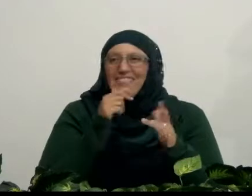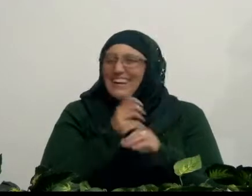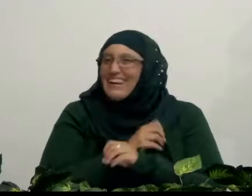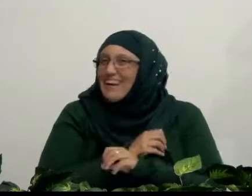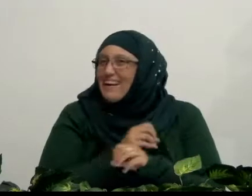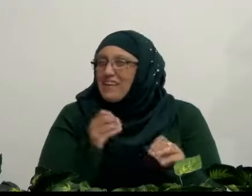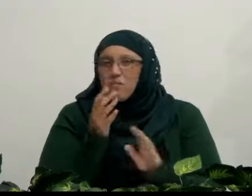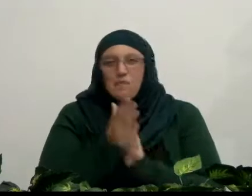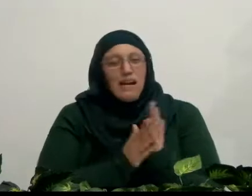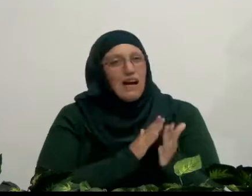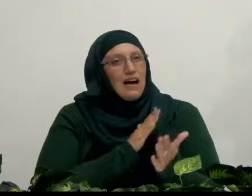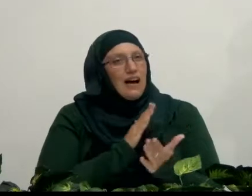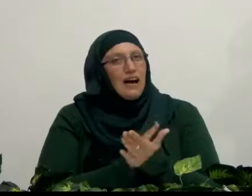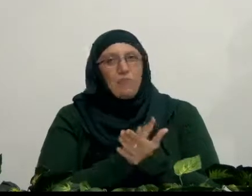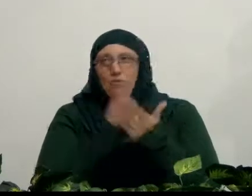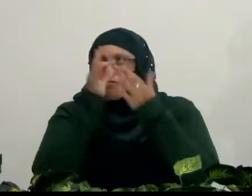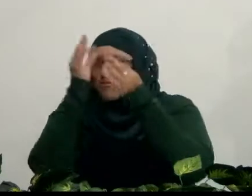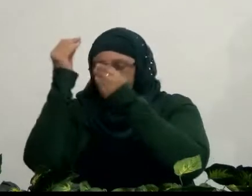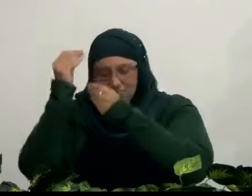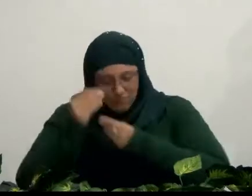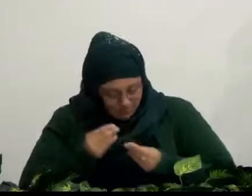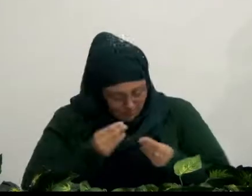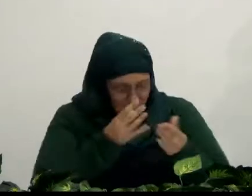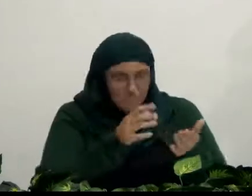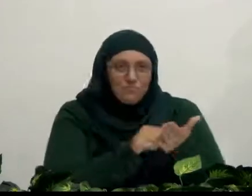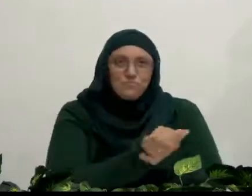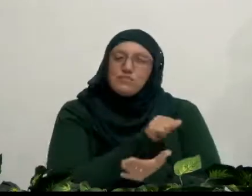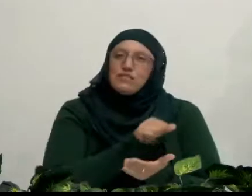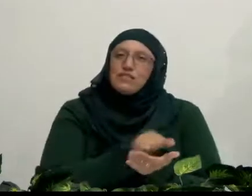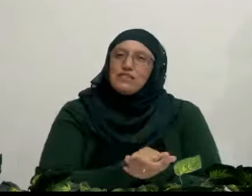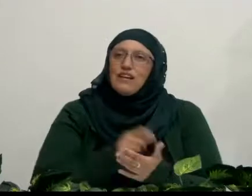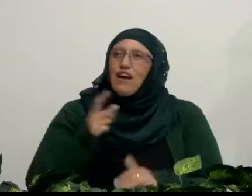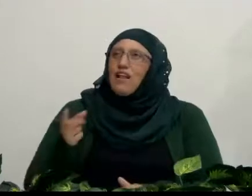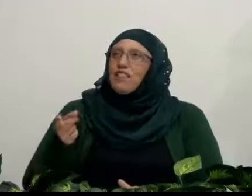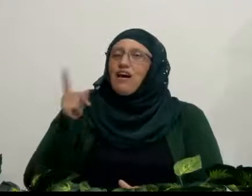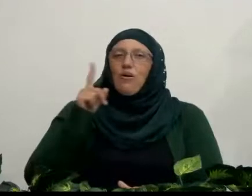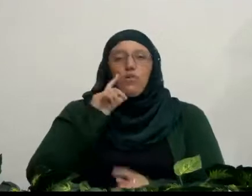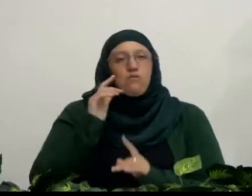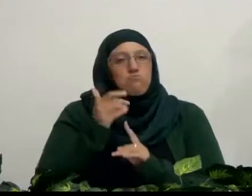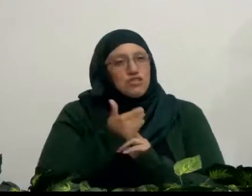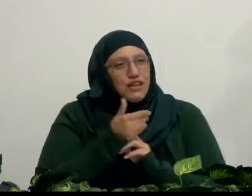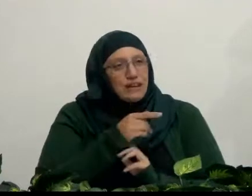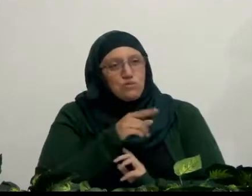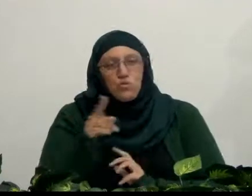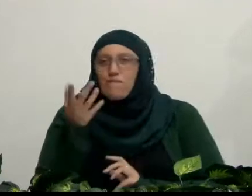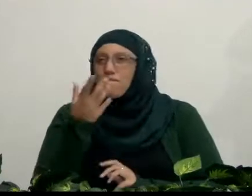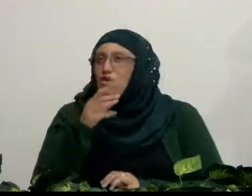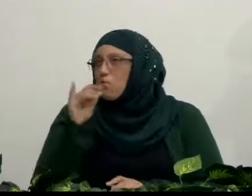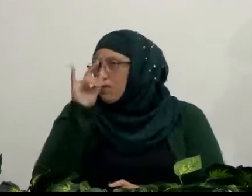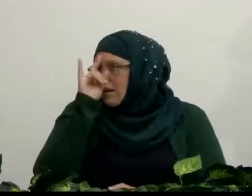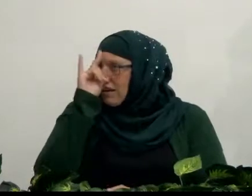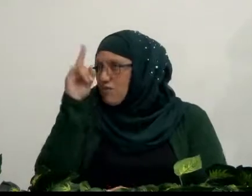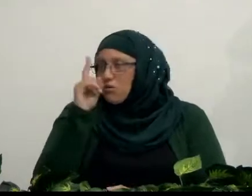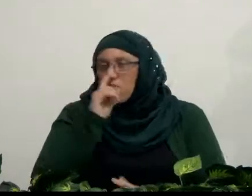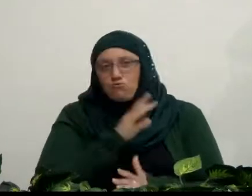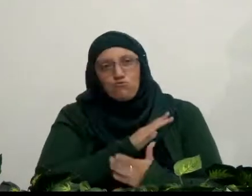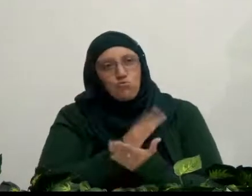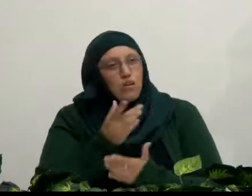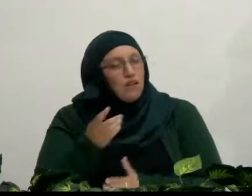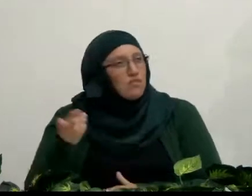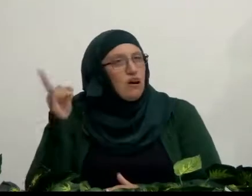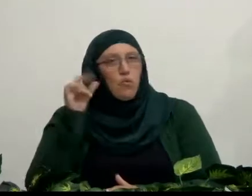have conveyed his message at all. And Allah shall protect you from the evil people. Surely Allah will not guide